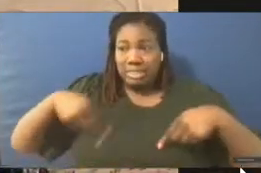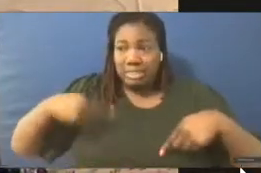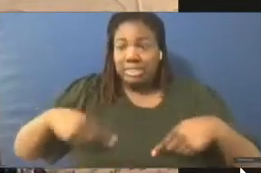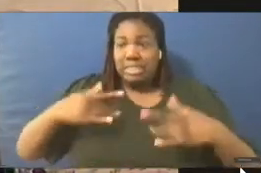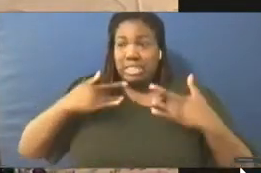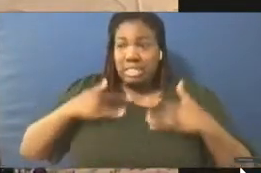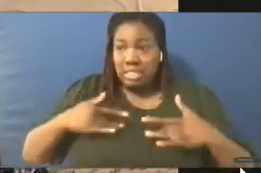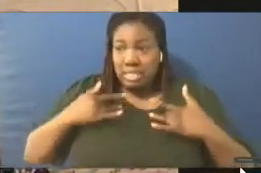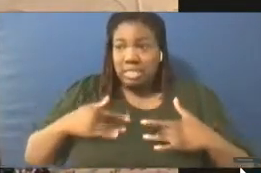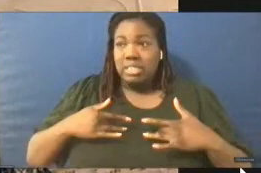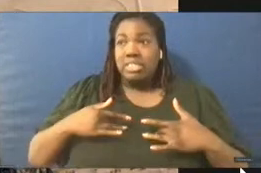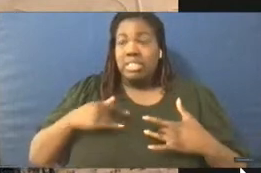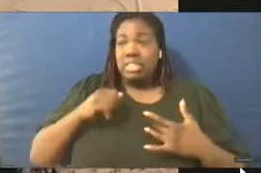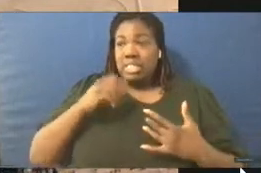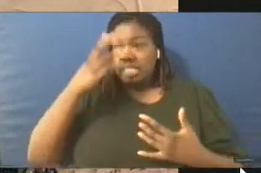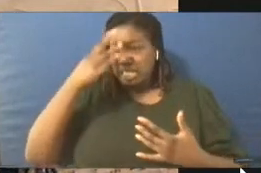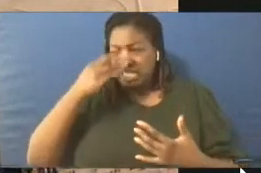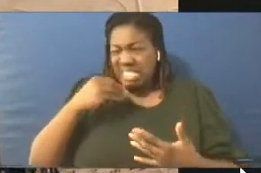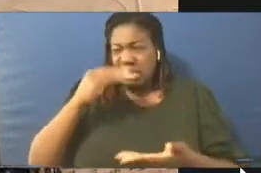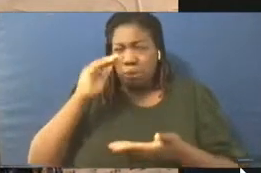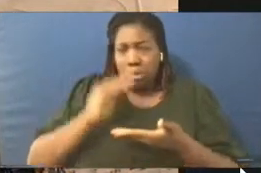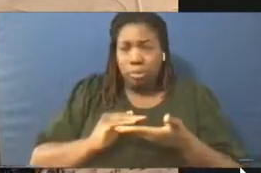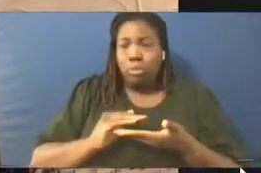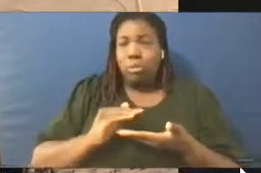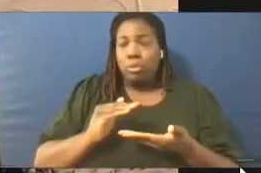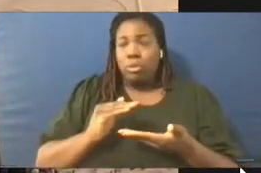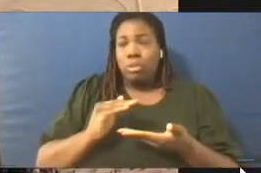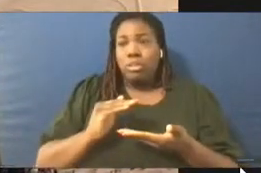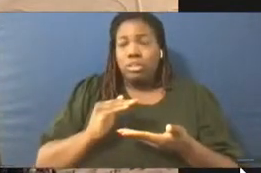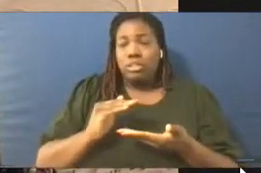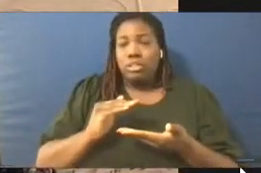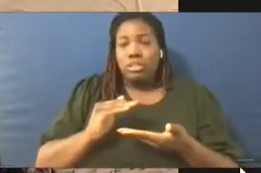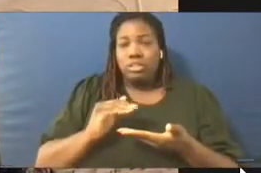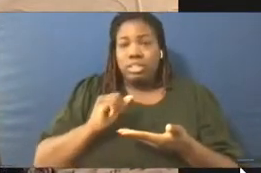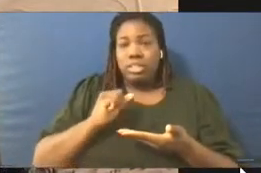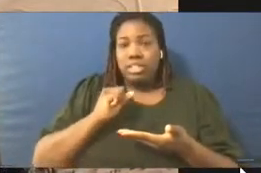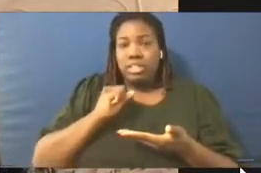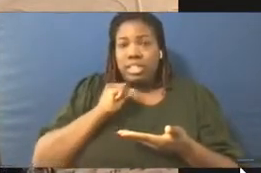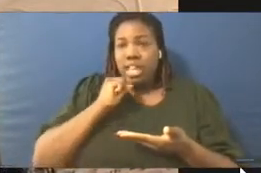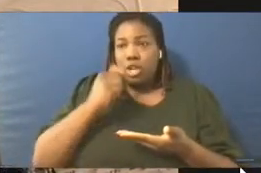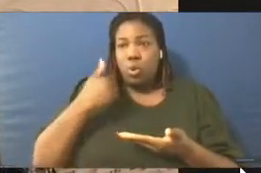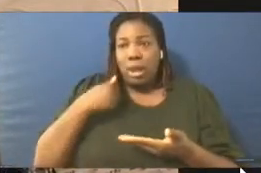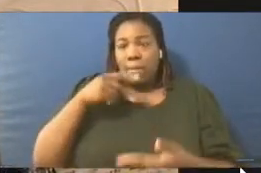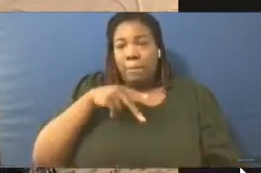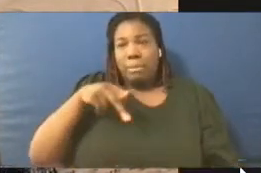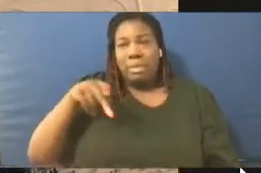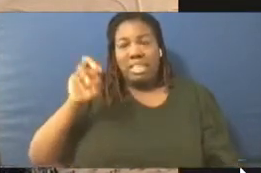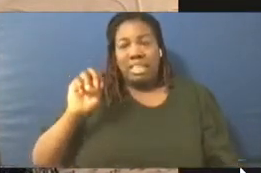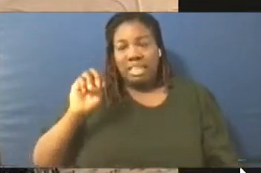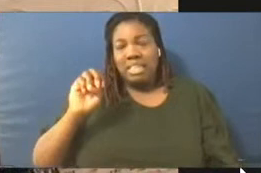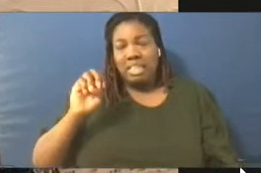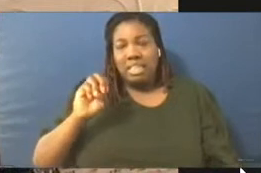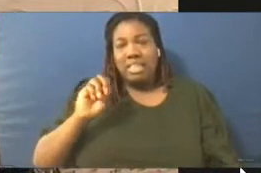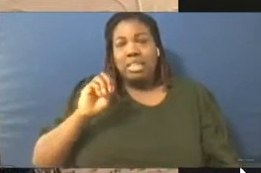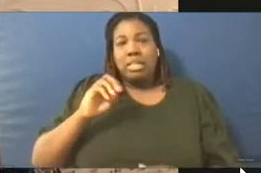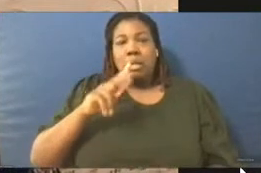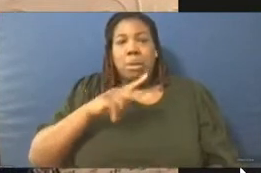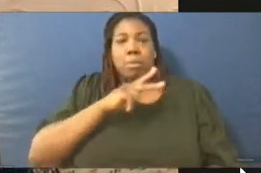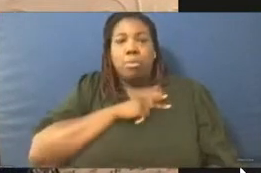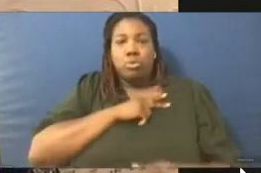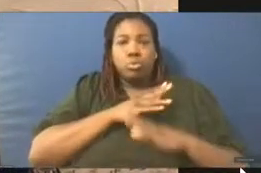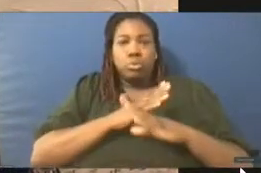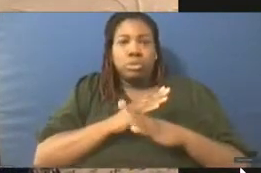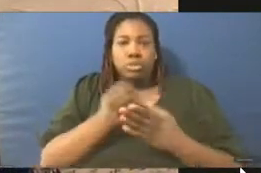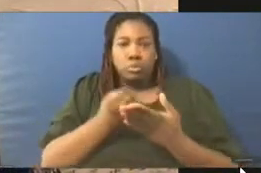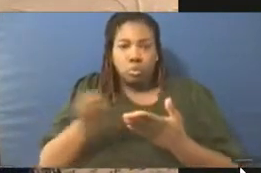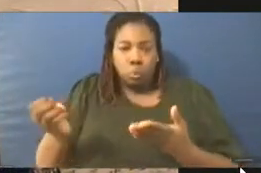and insomnia because they lack sufficient personal protective equipment. And that this